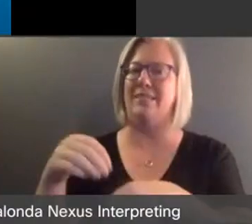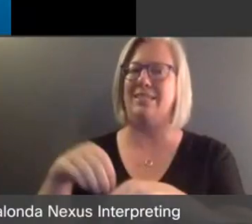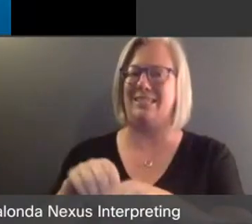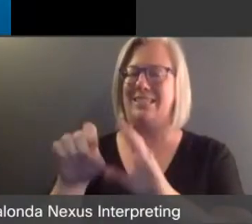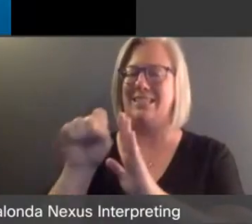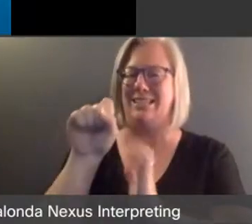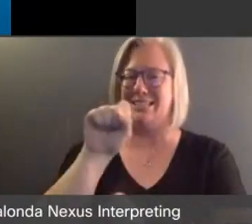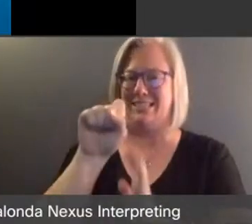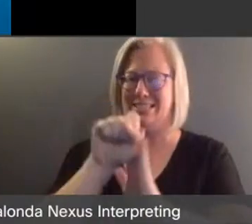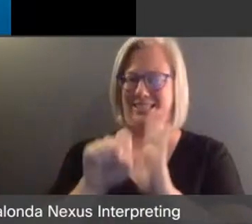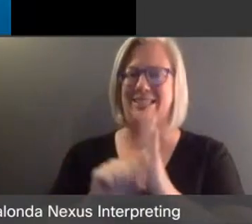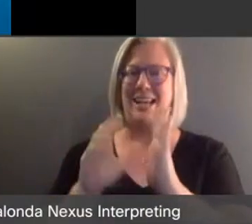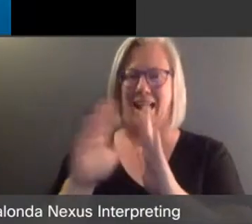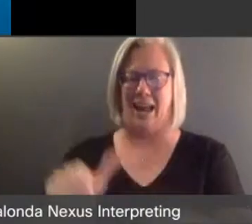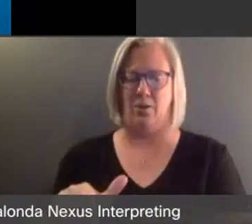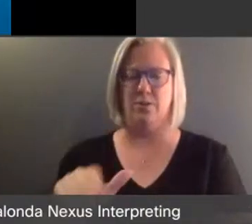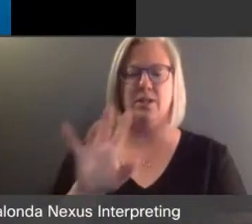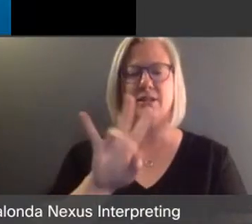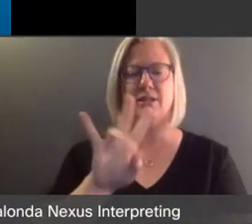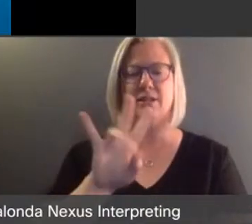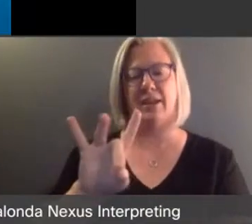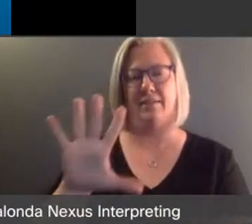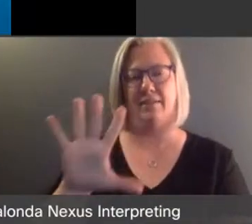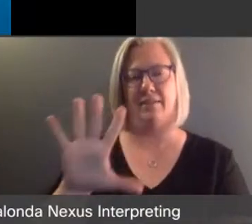which is listed there at